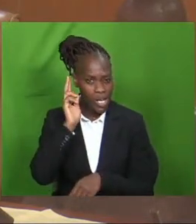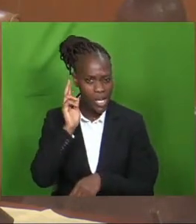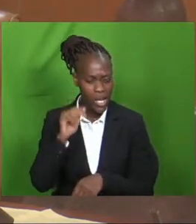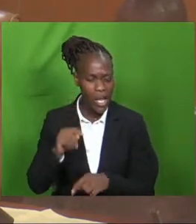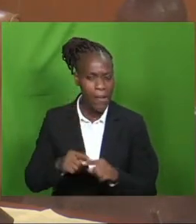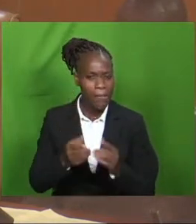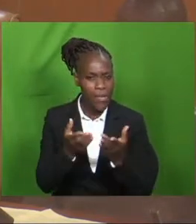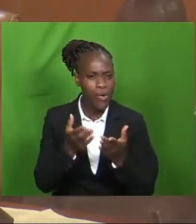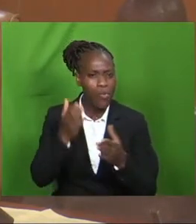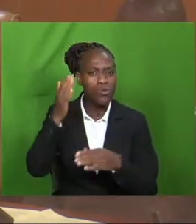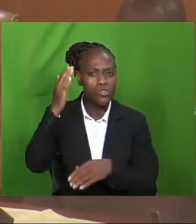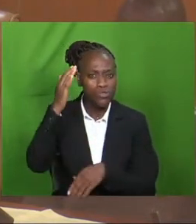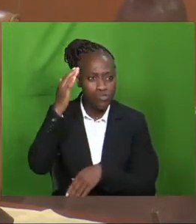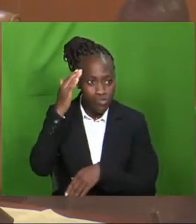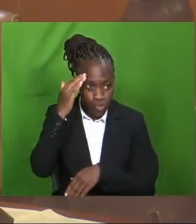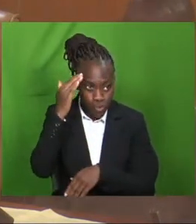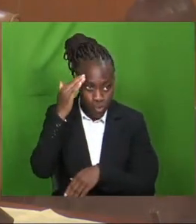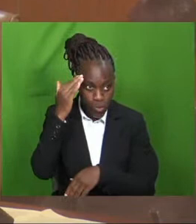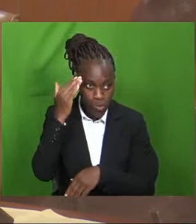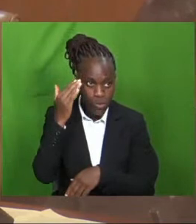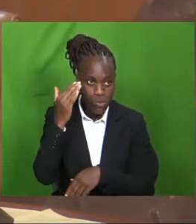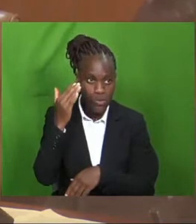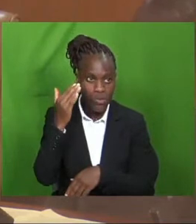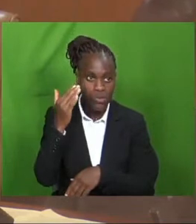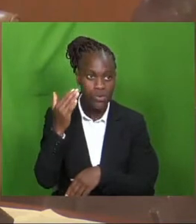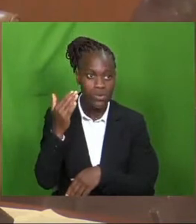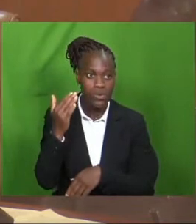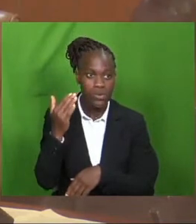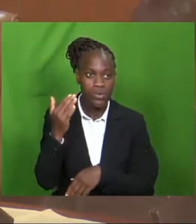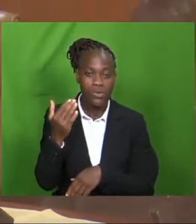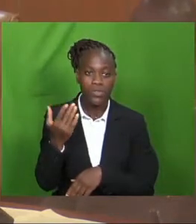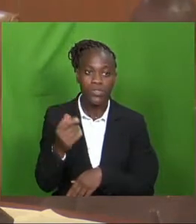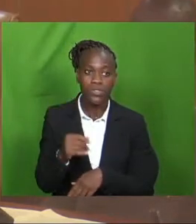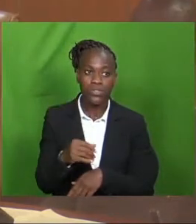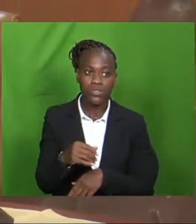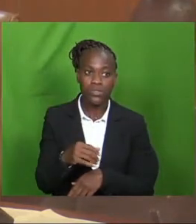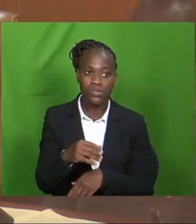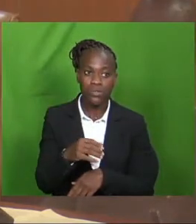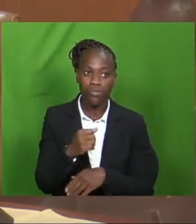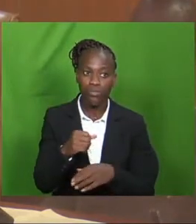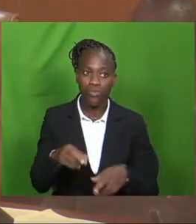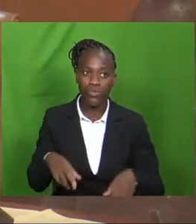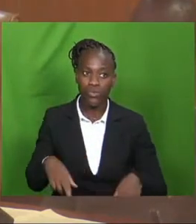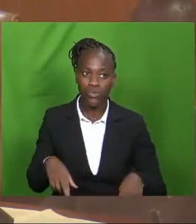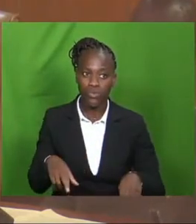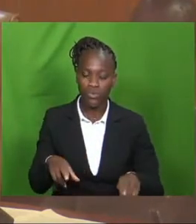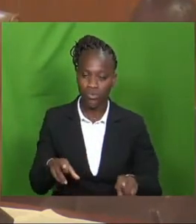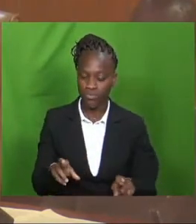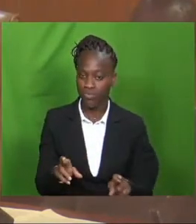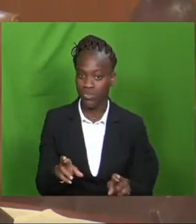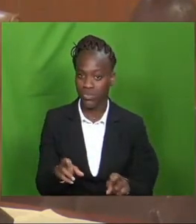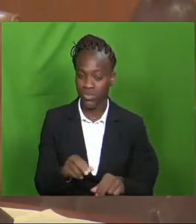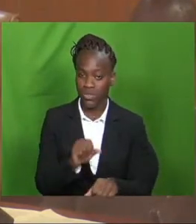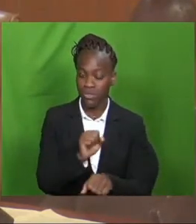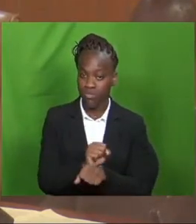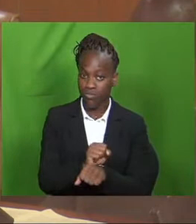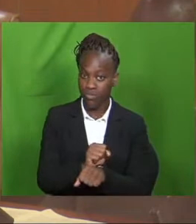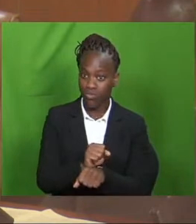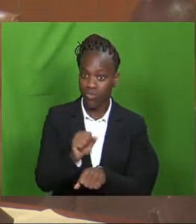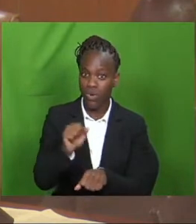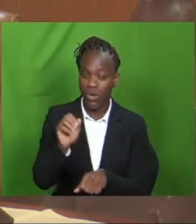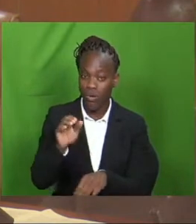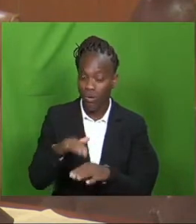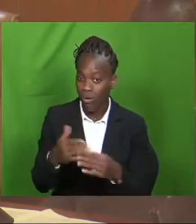find out, these four roads, will they be worked on